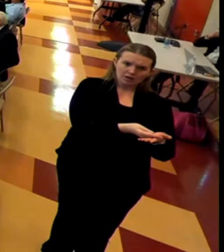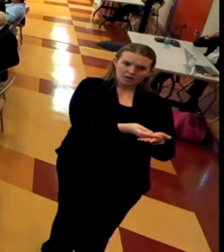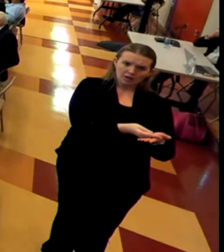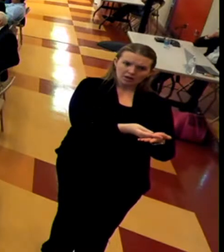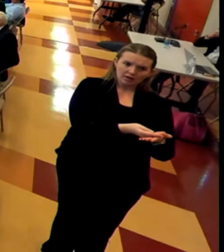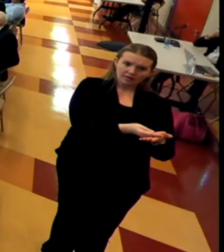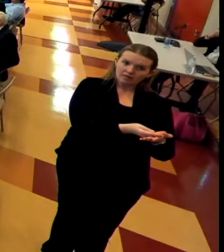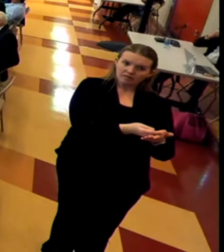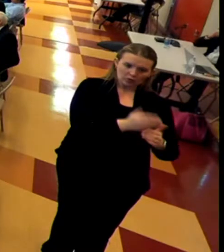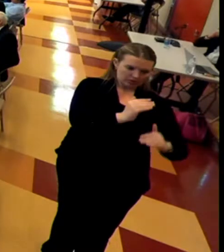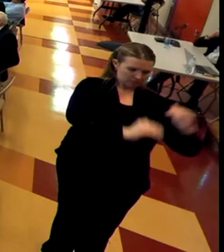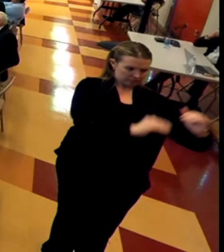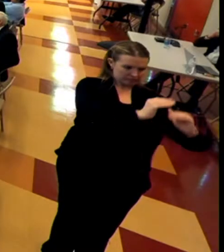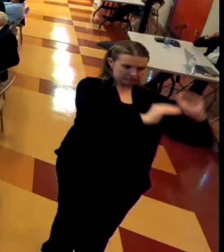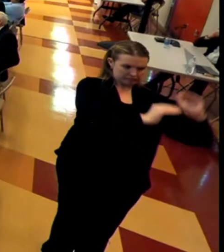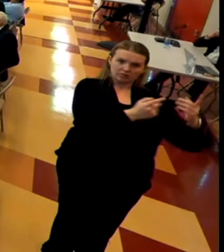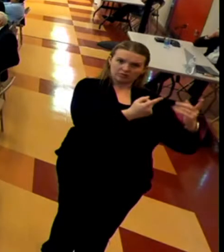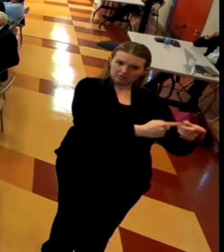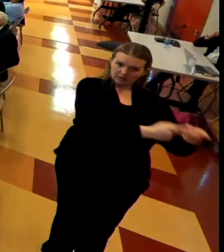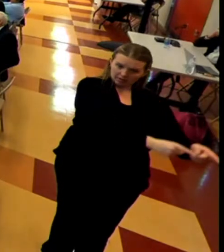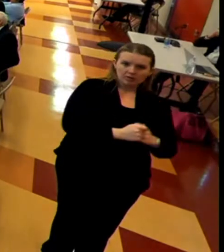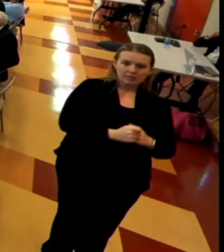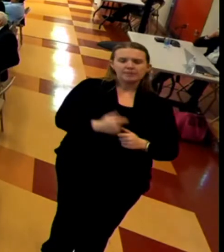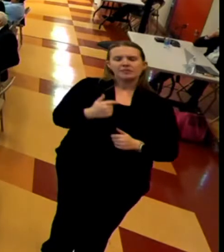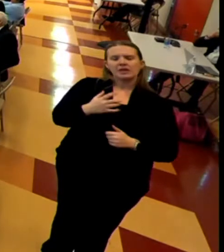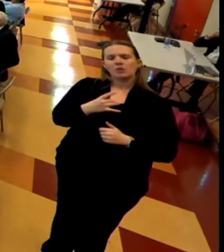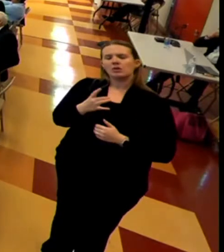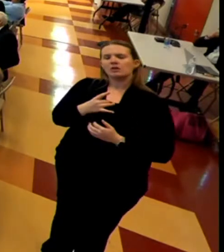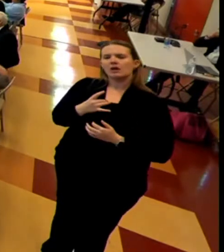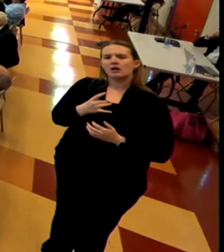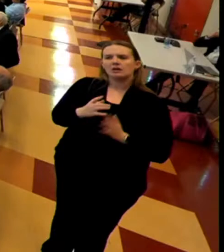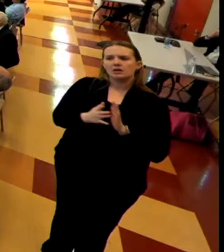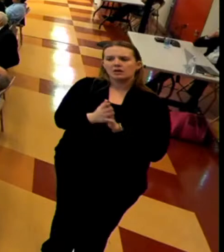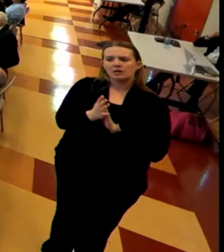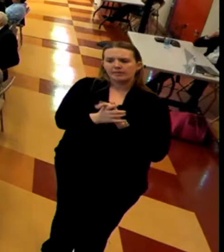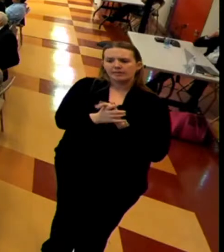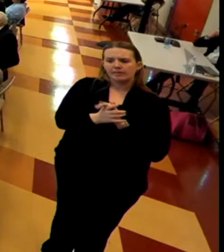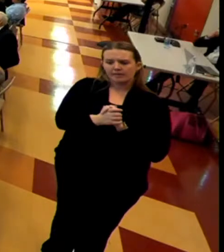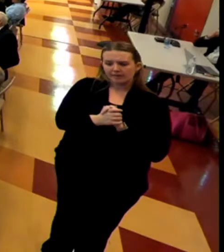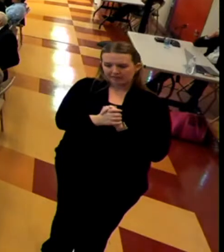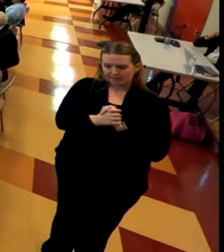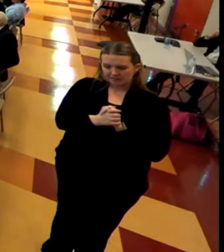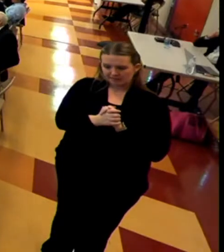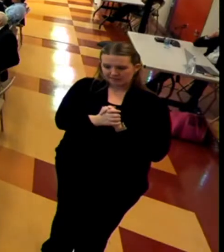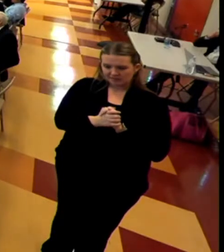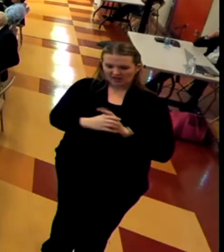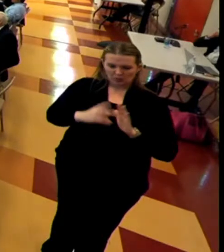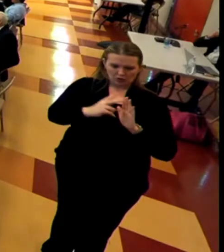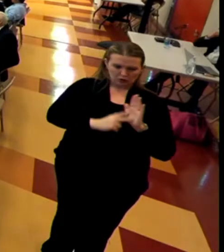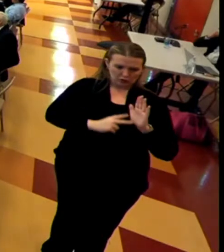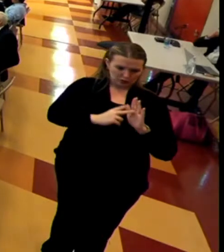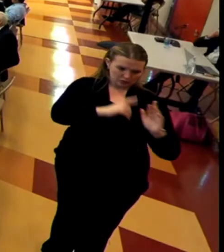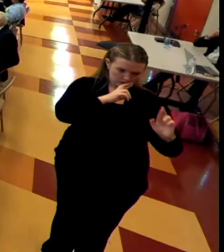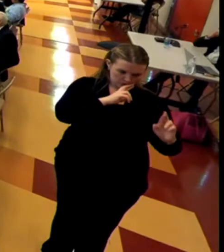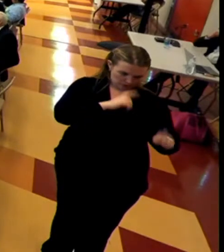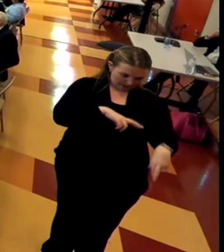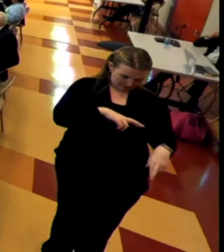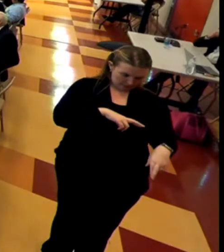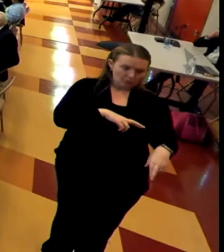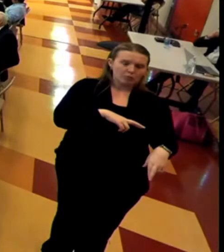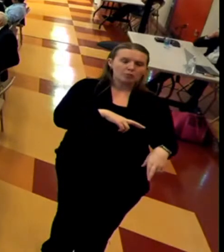that they're building? And I'd like to read you this report that we